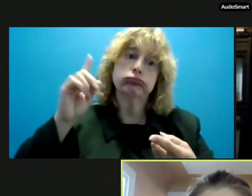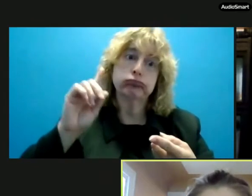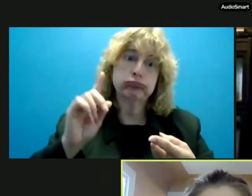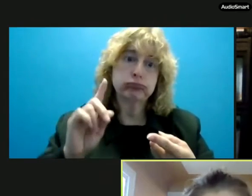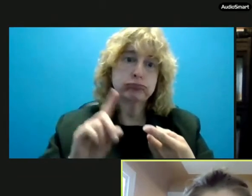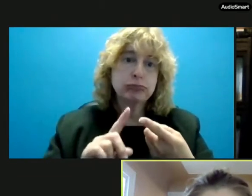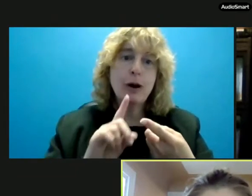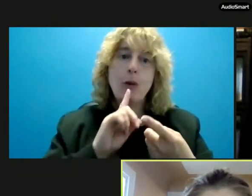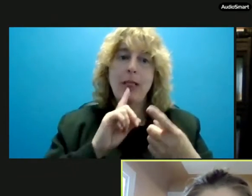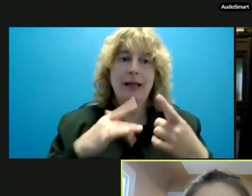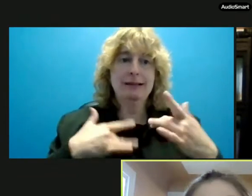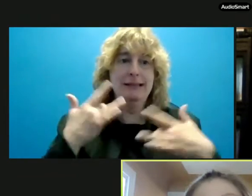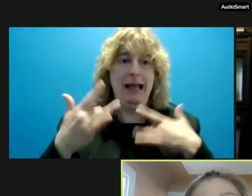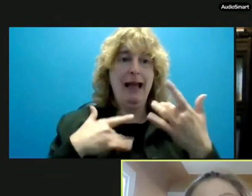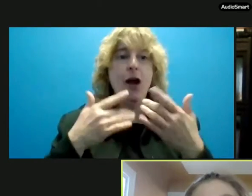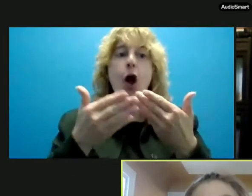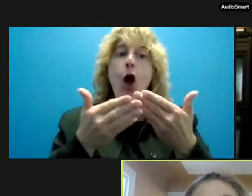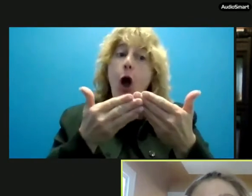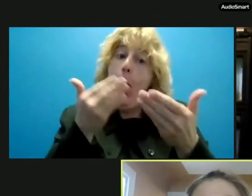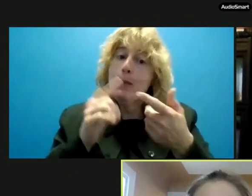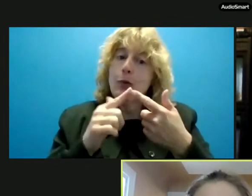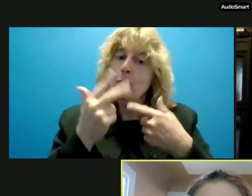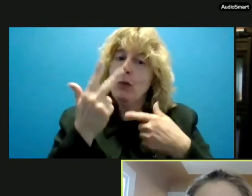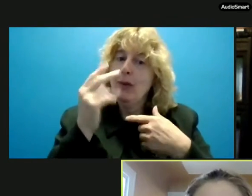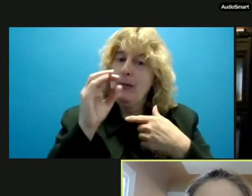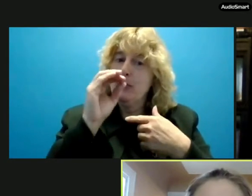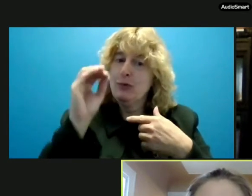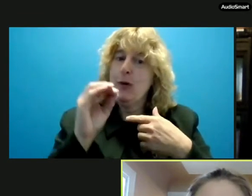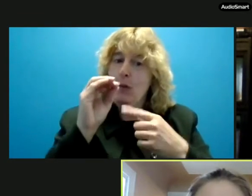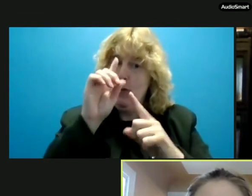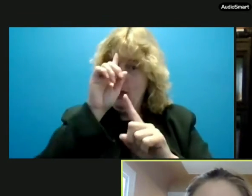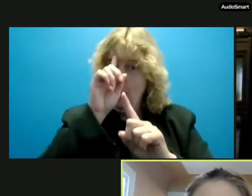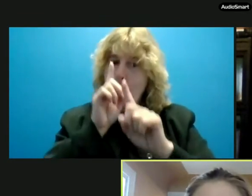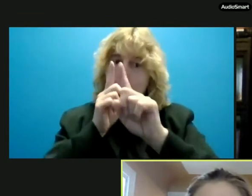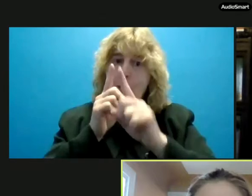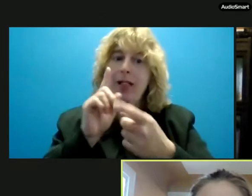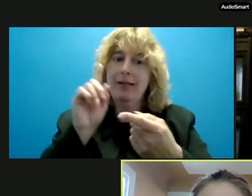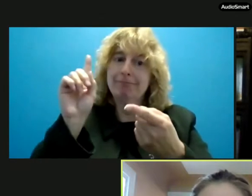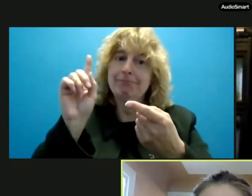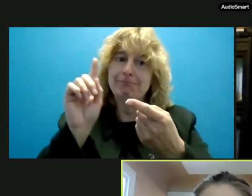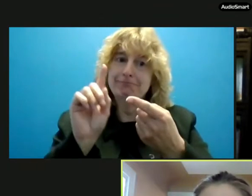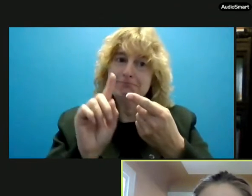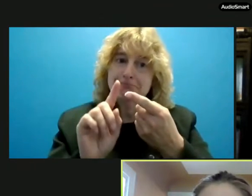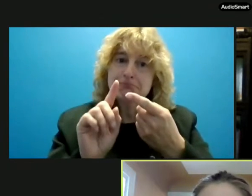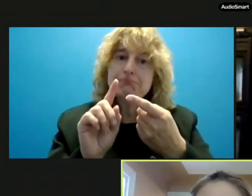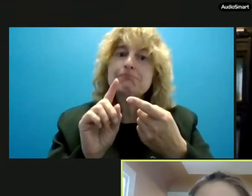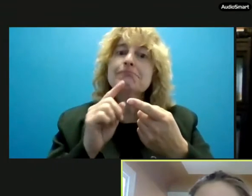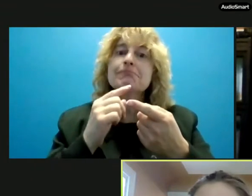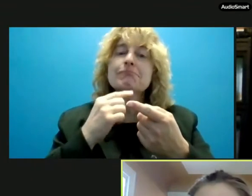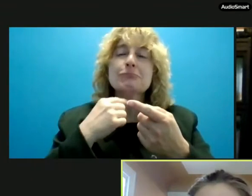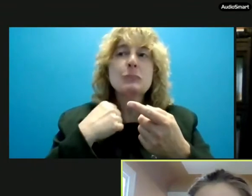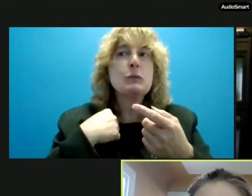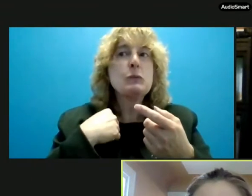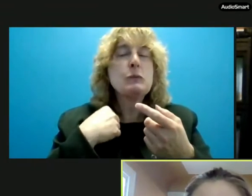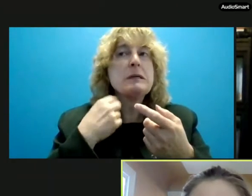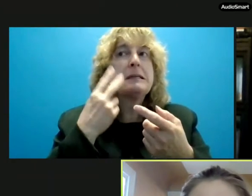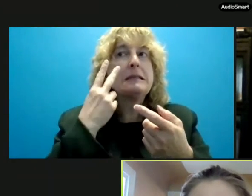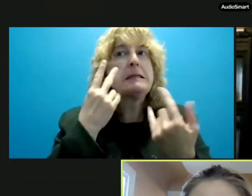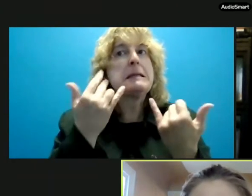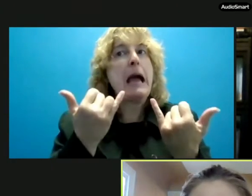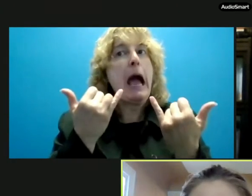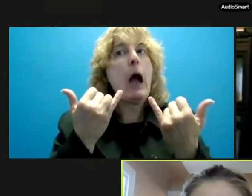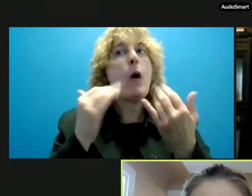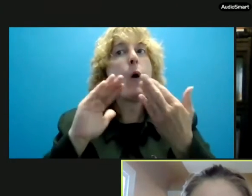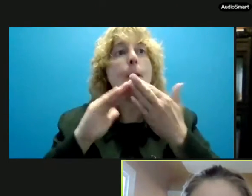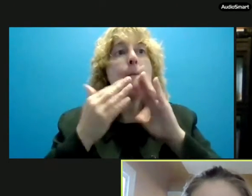that 3% goal. Which is where we see that 3% of community spread being lower. So you're less likely to get it when